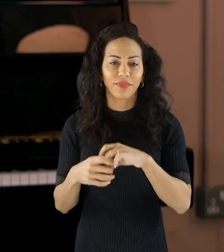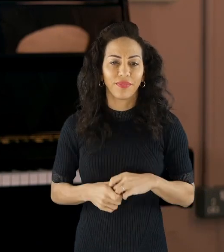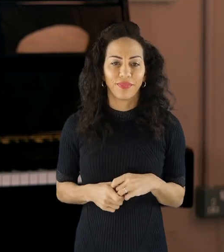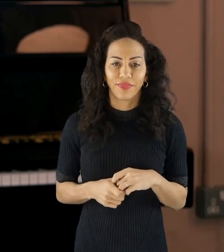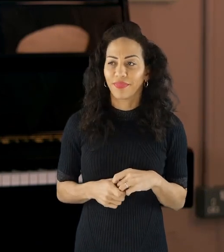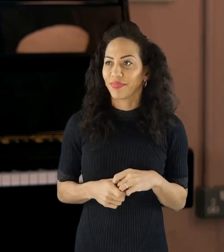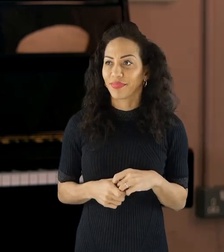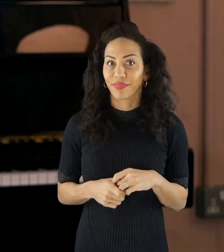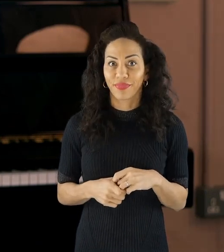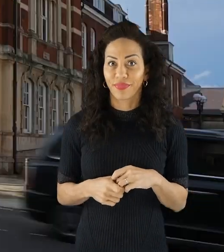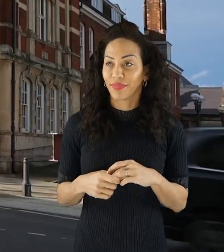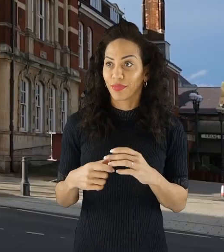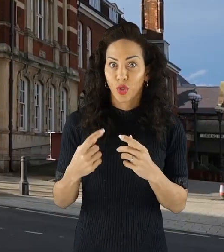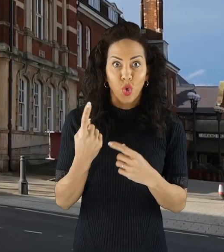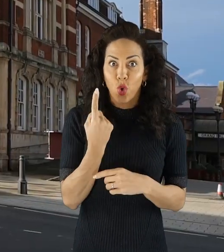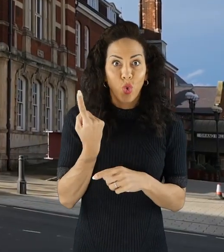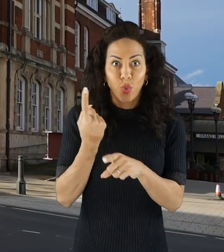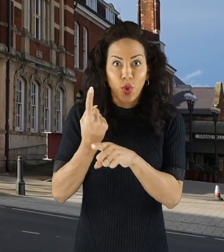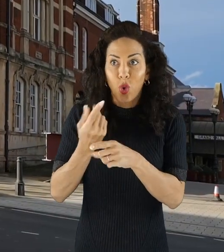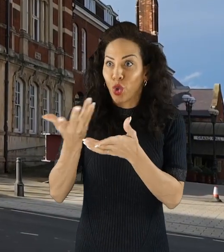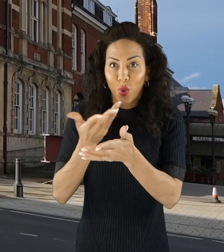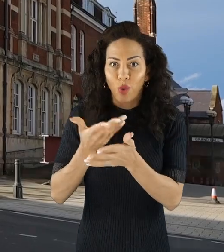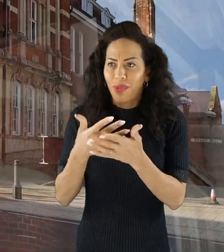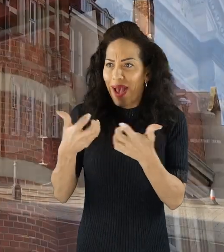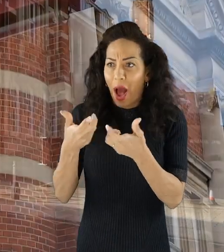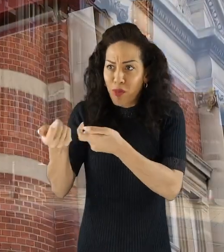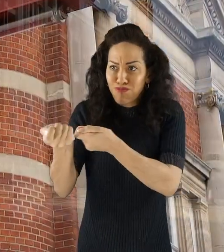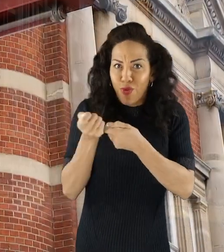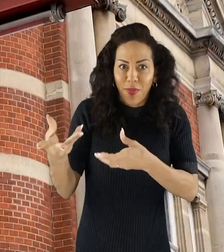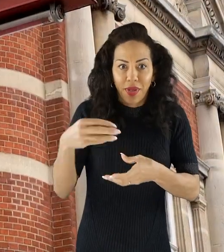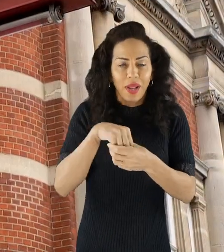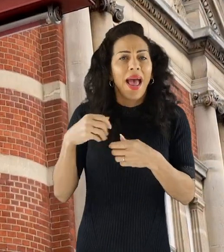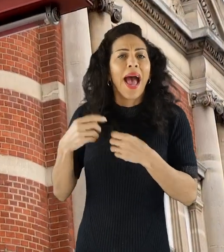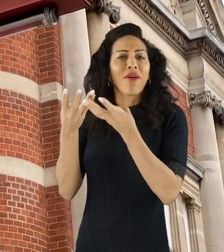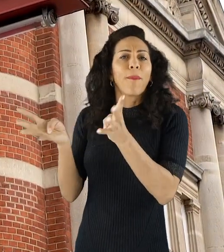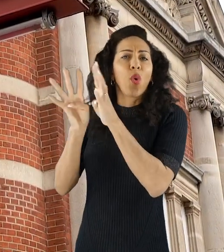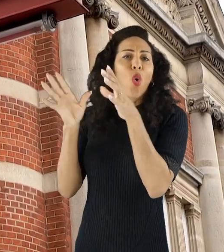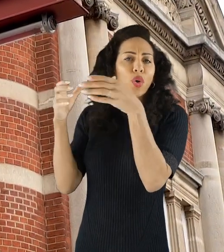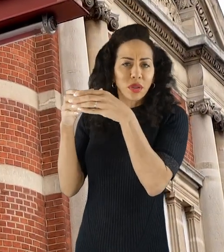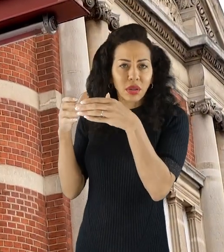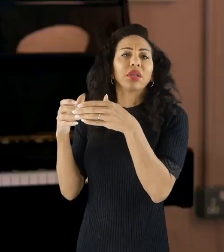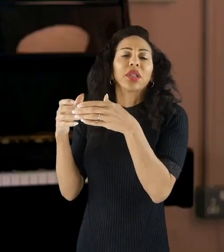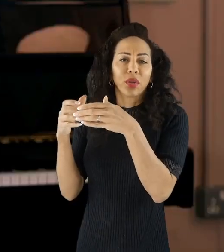talk to and how do they come in. We have a board of local community people and artists who we